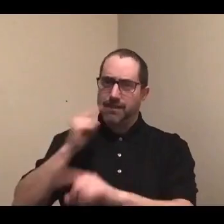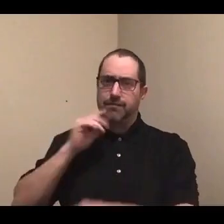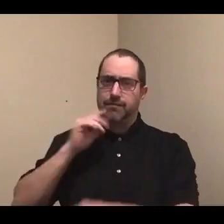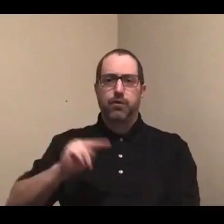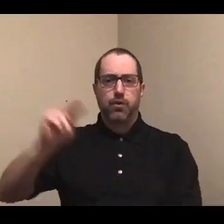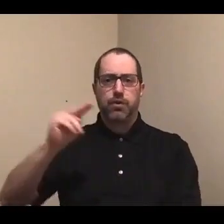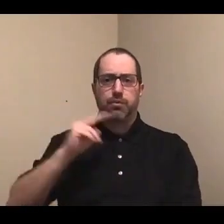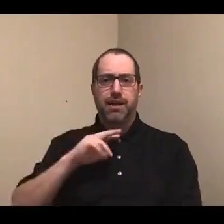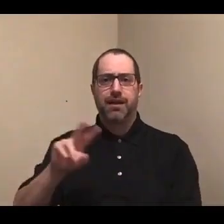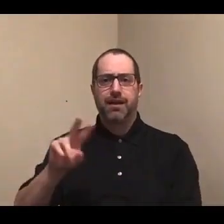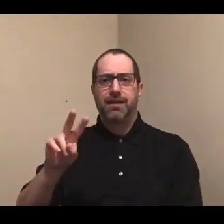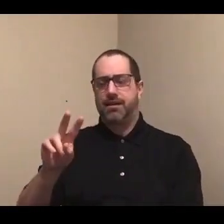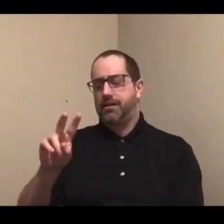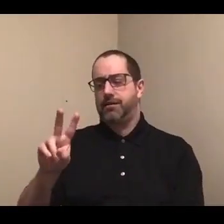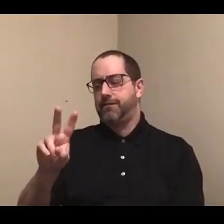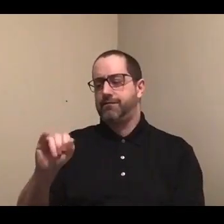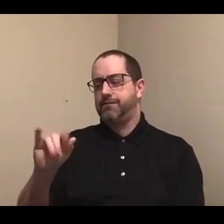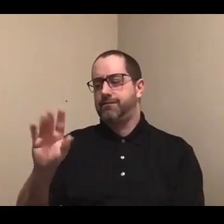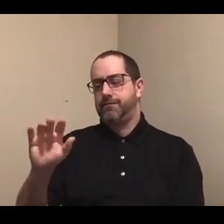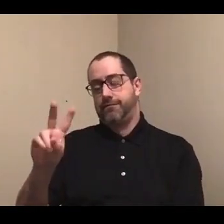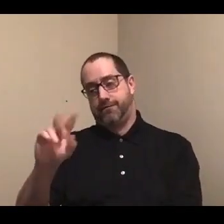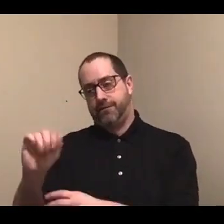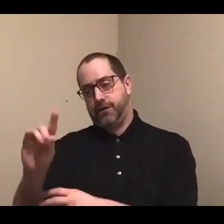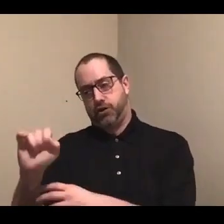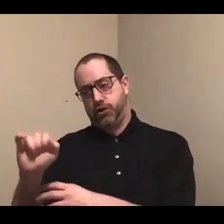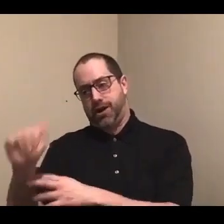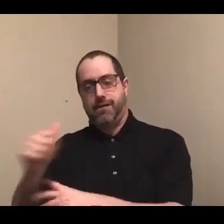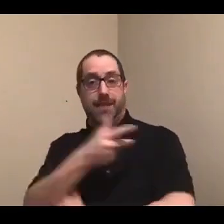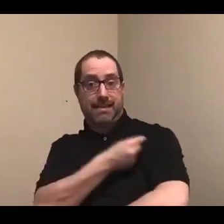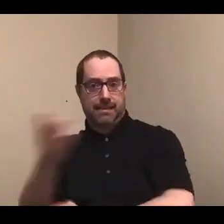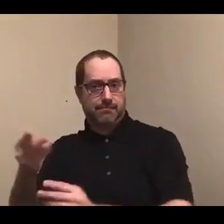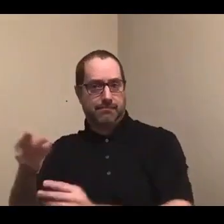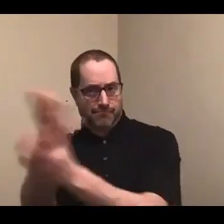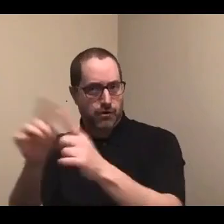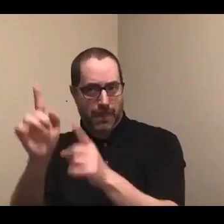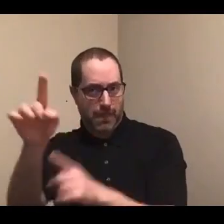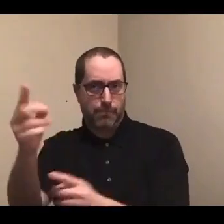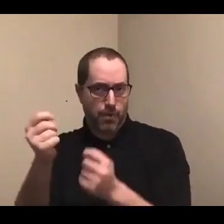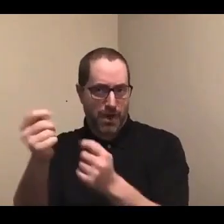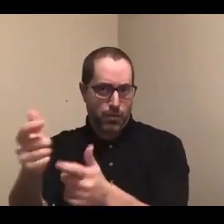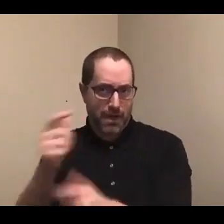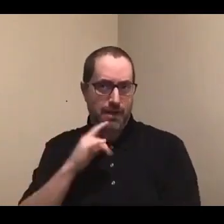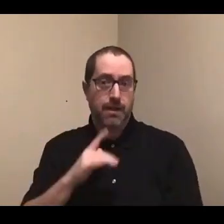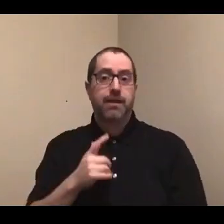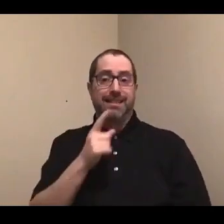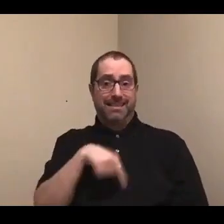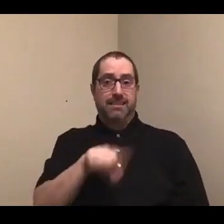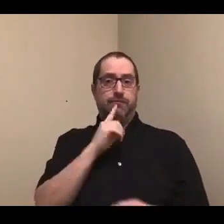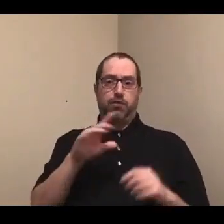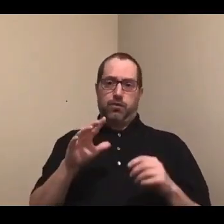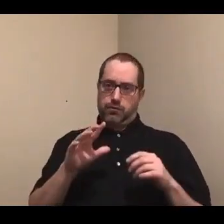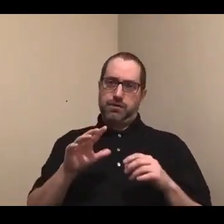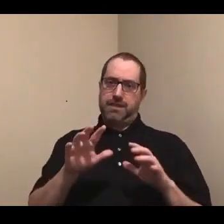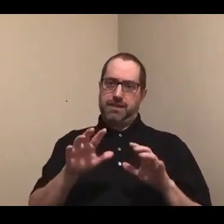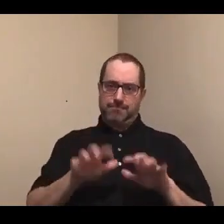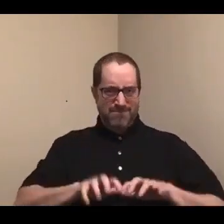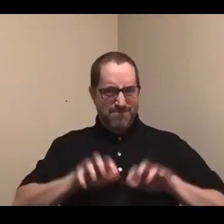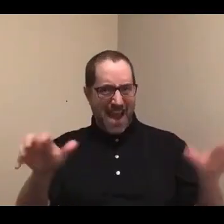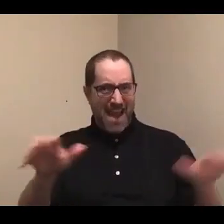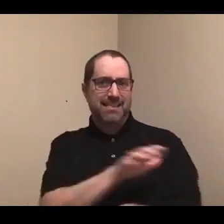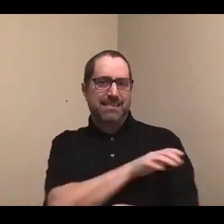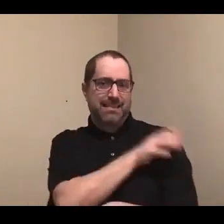away so we can get that, and we've had good uptake in those areas. This is for more the mass vaccination clinics and the